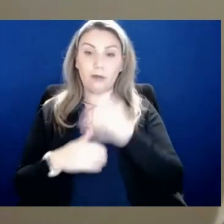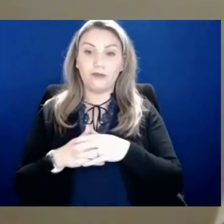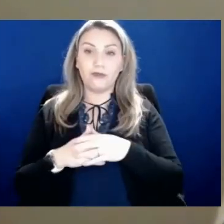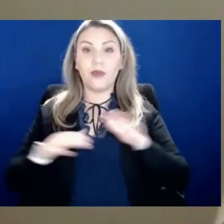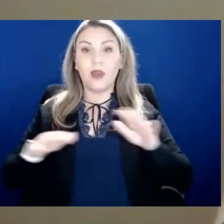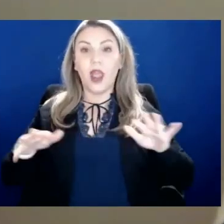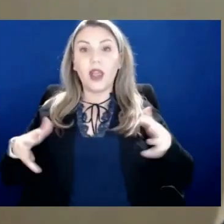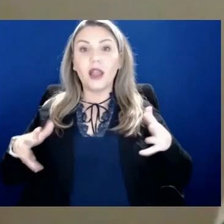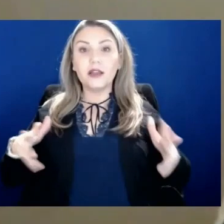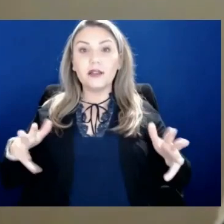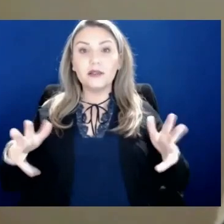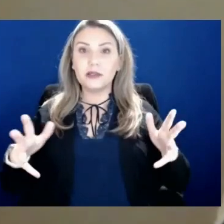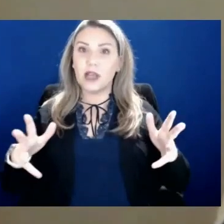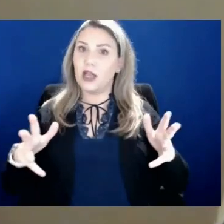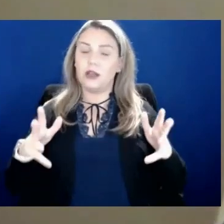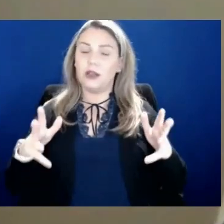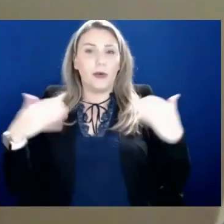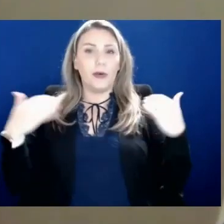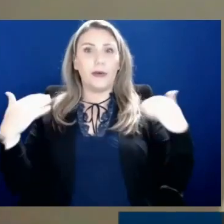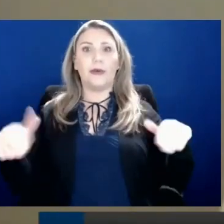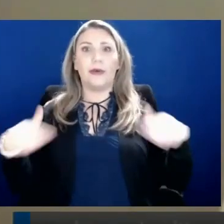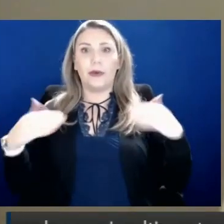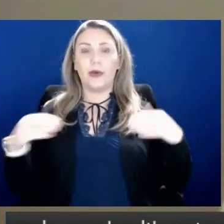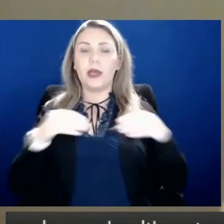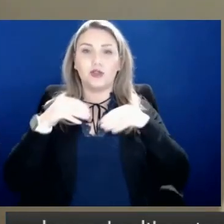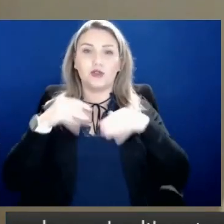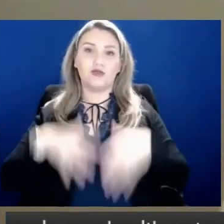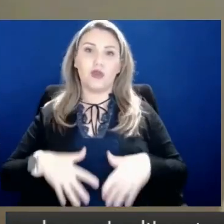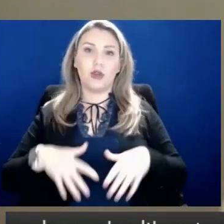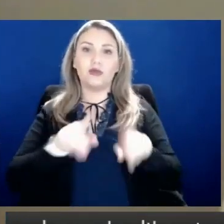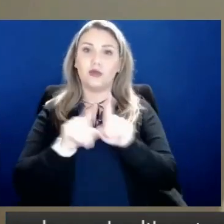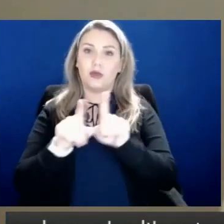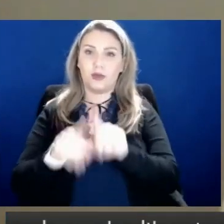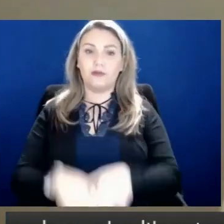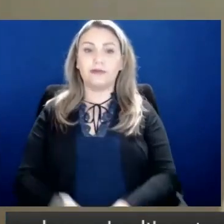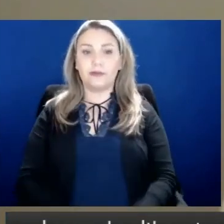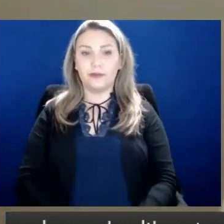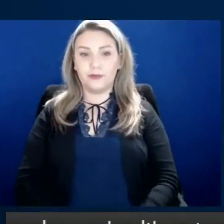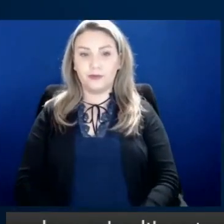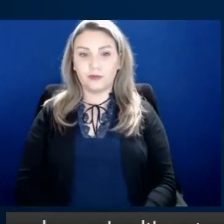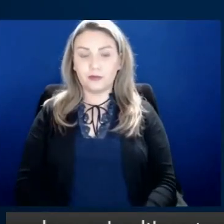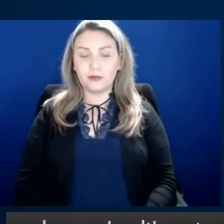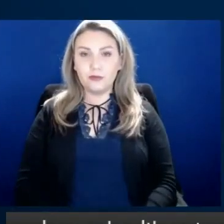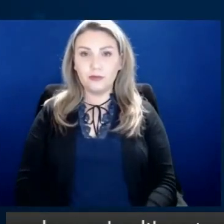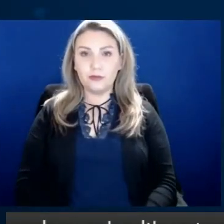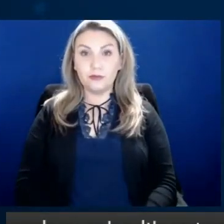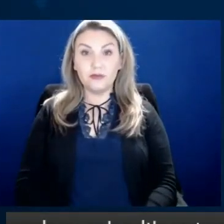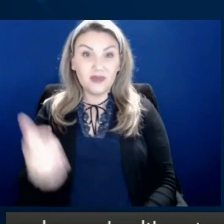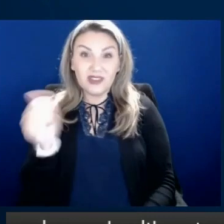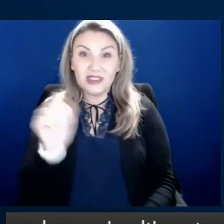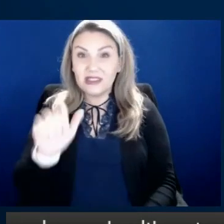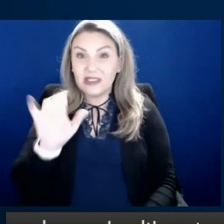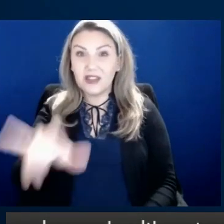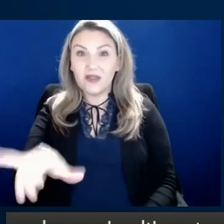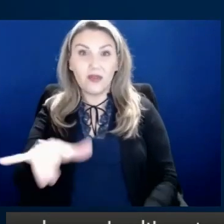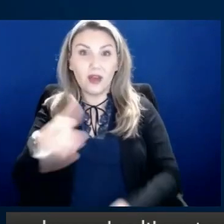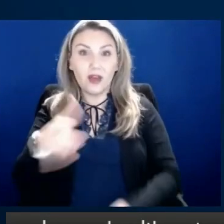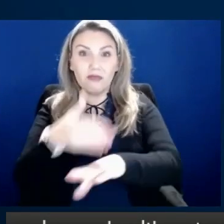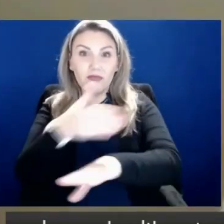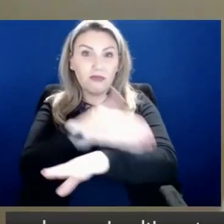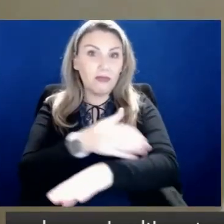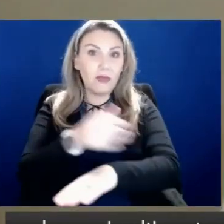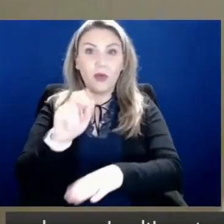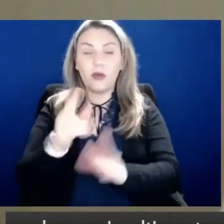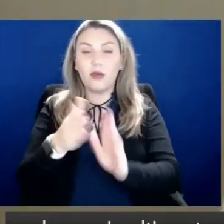Anxiety, a very big part of it, and depression. Has any of that let up, or has it gotten worse?